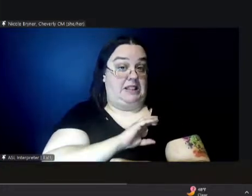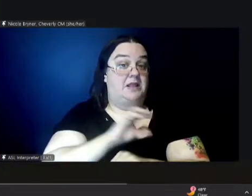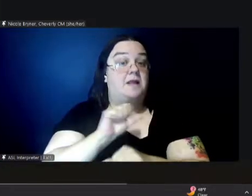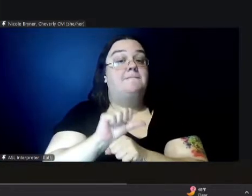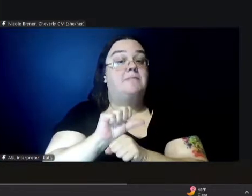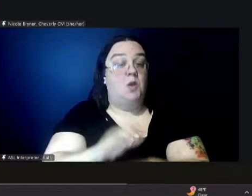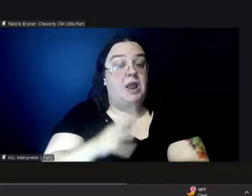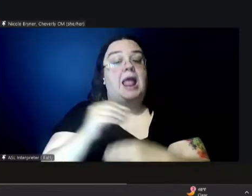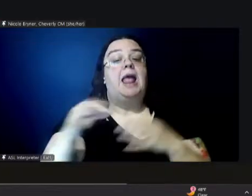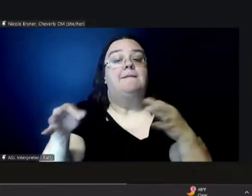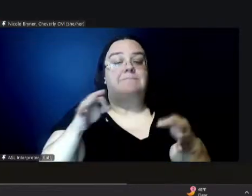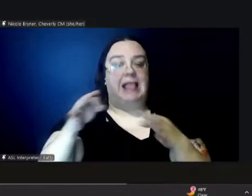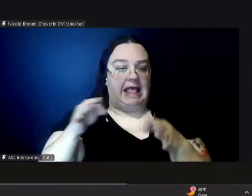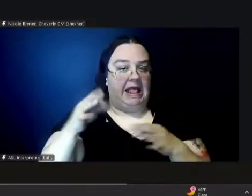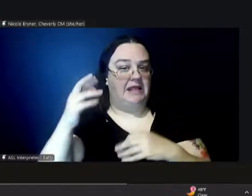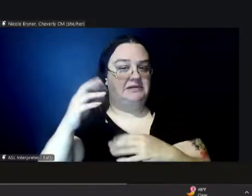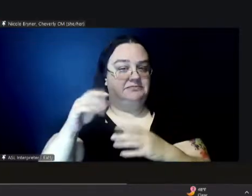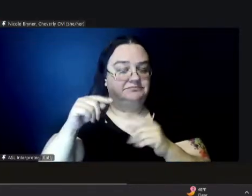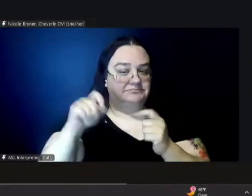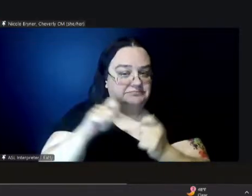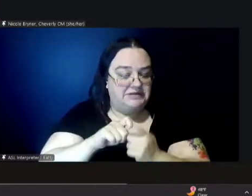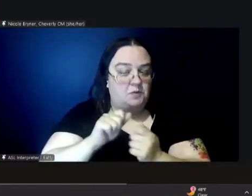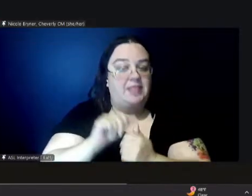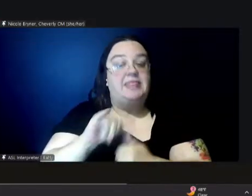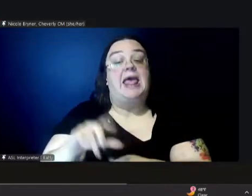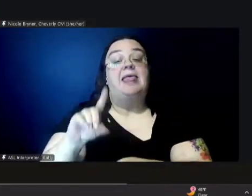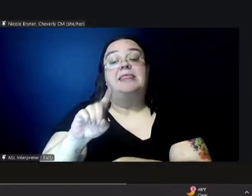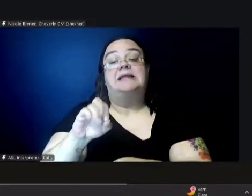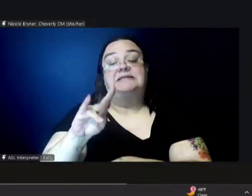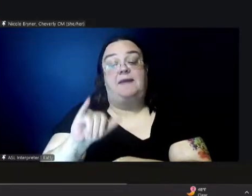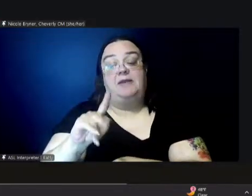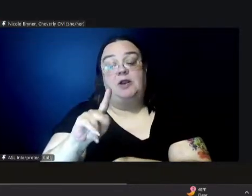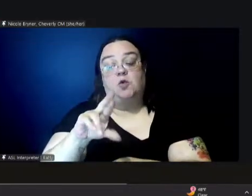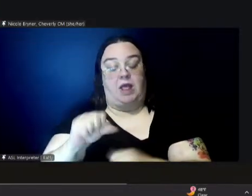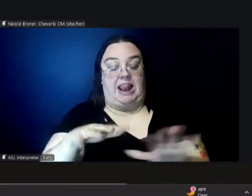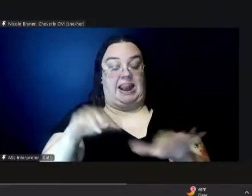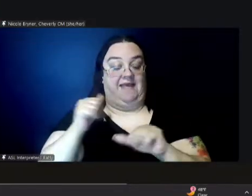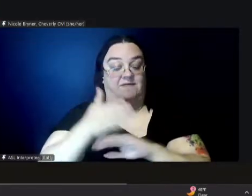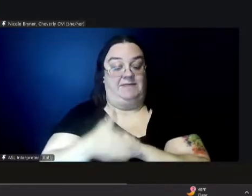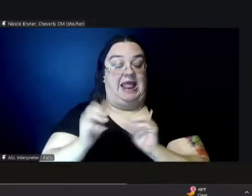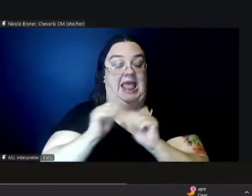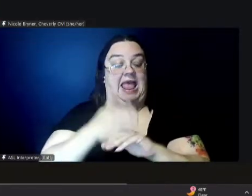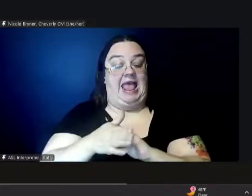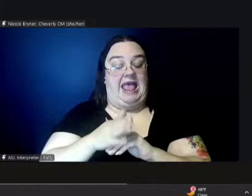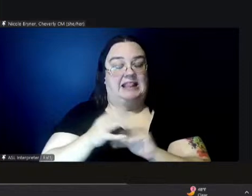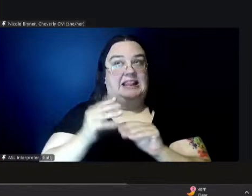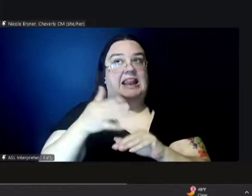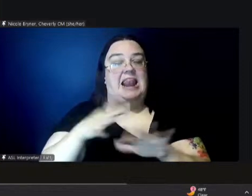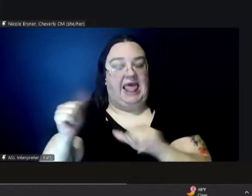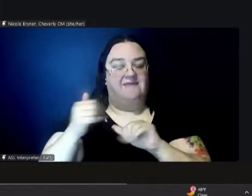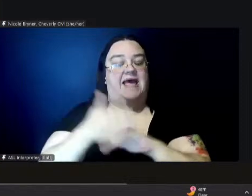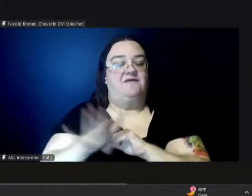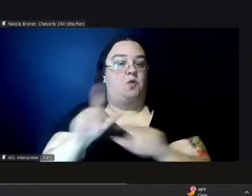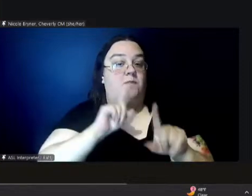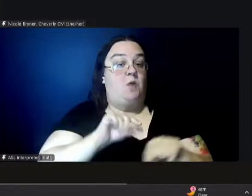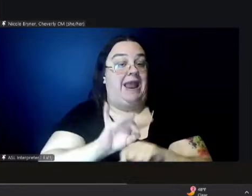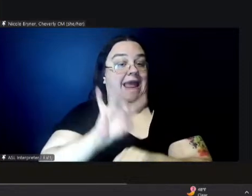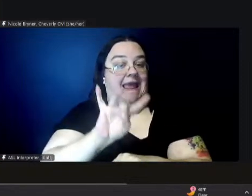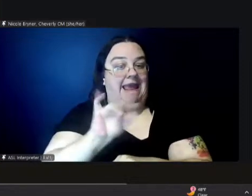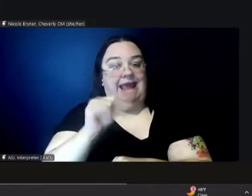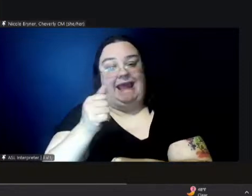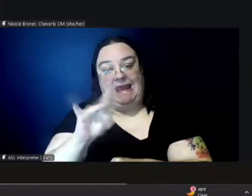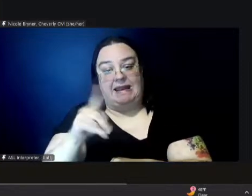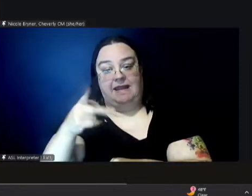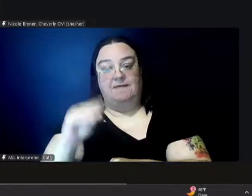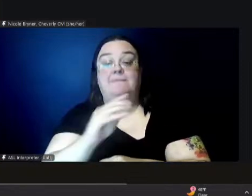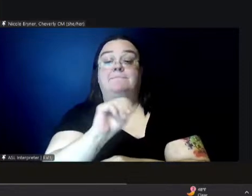of the departure. Deputy Chief Kraus left the meeting after her report at 8:18 p.m. Mr. Galloway